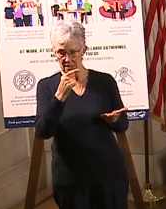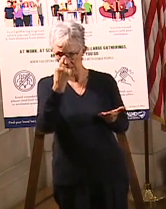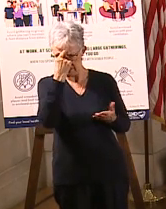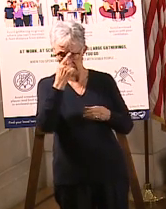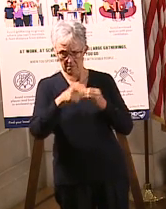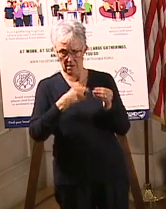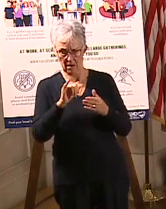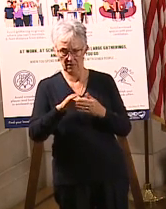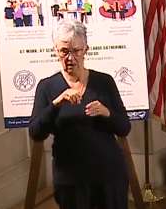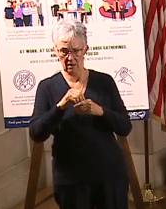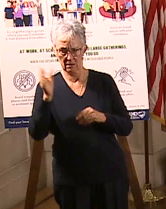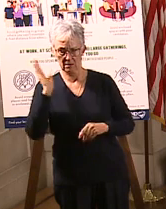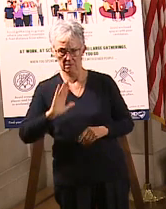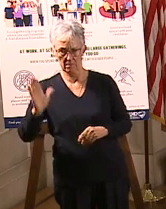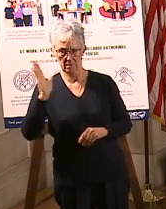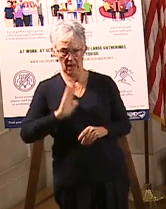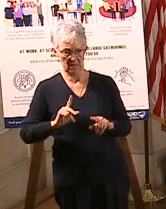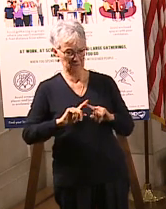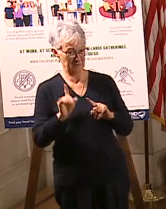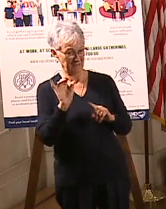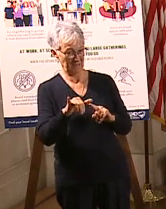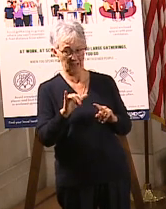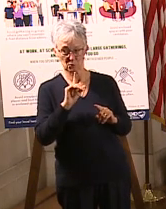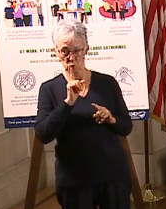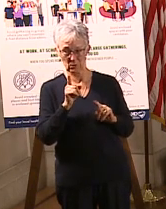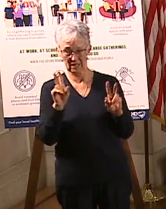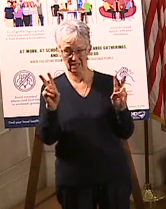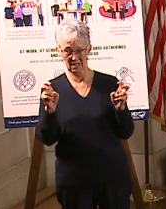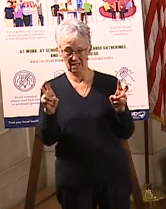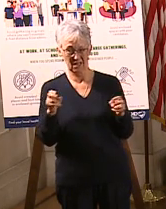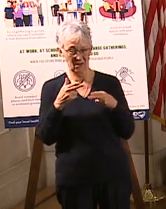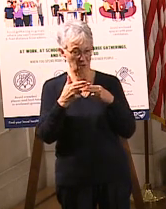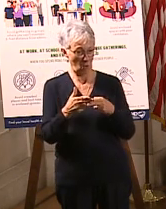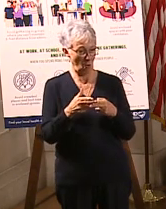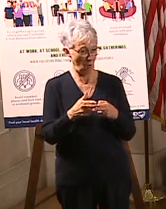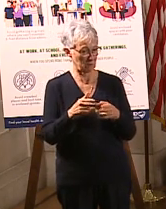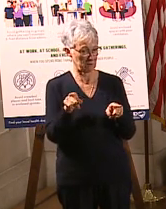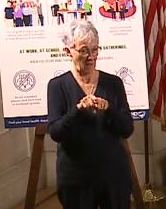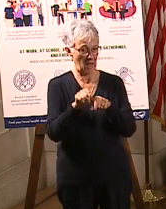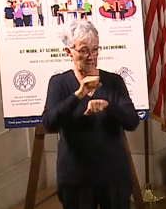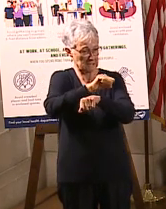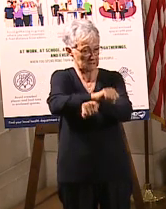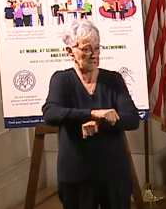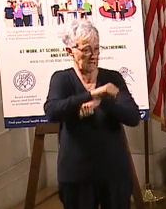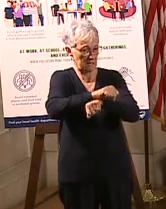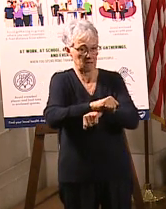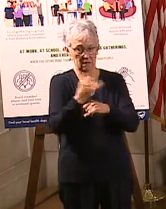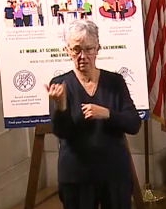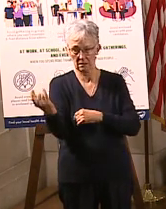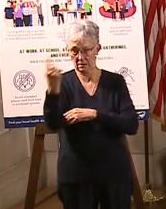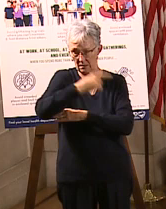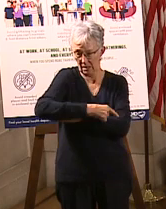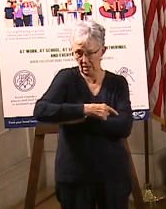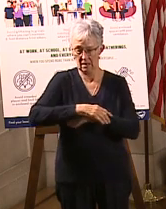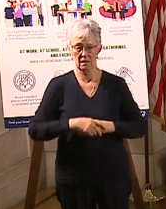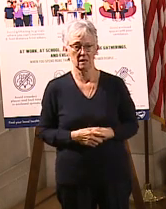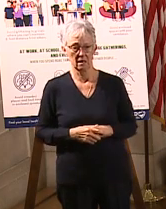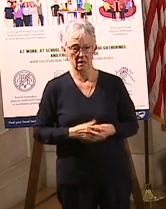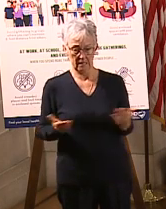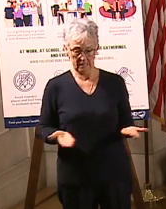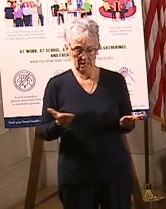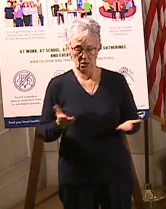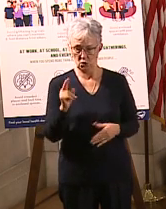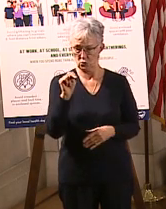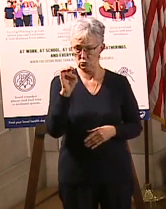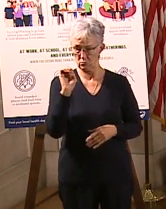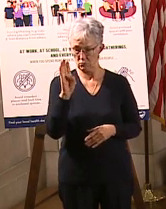day form of slavery. And in Nebraska, we may not consider that we're a traffic corridor, but that's